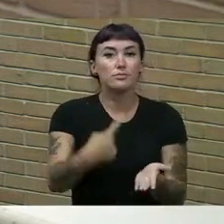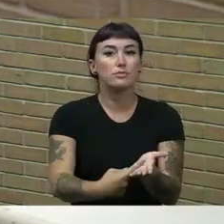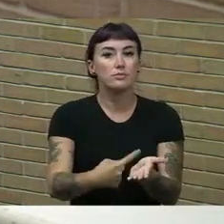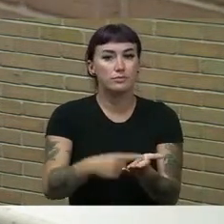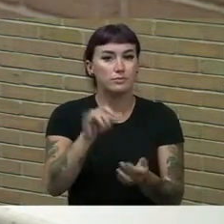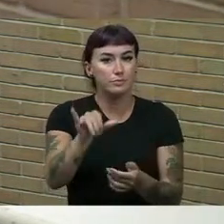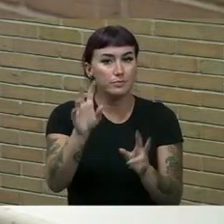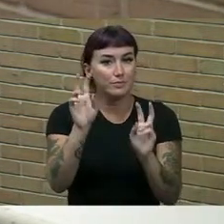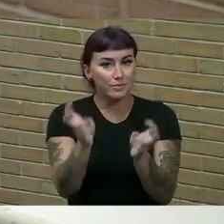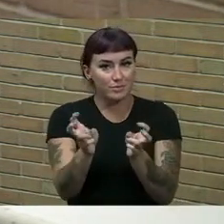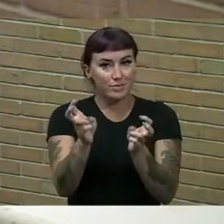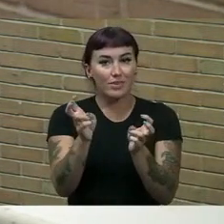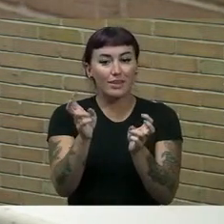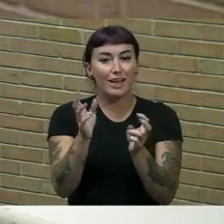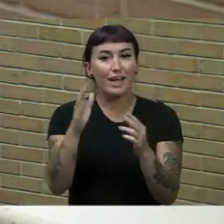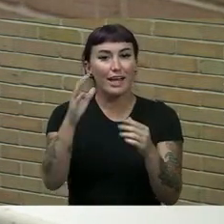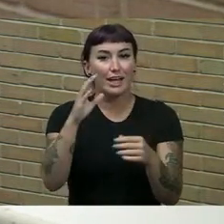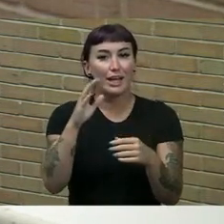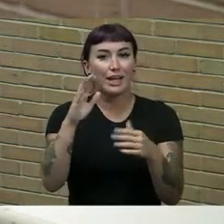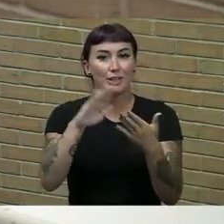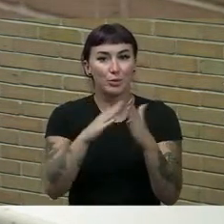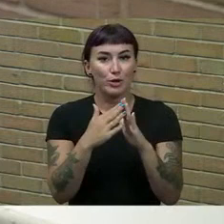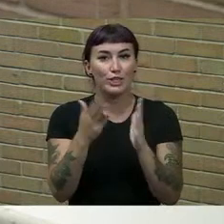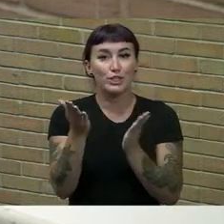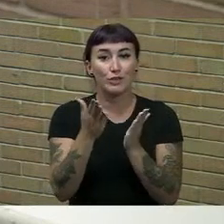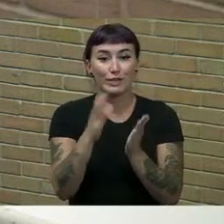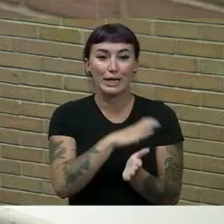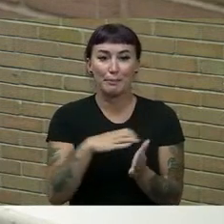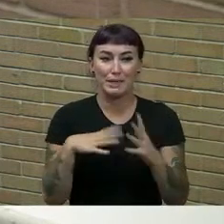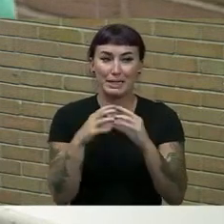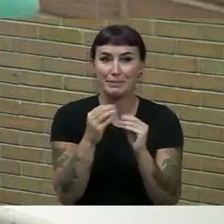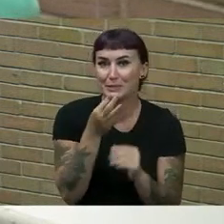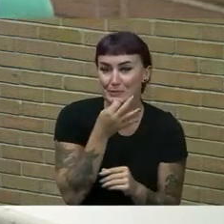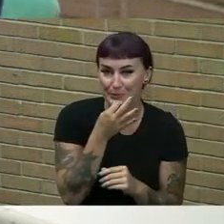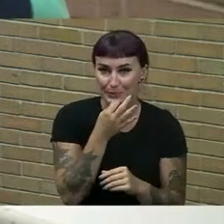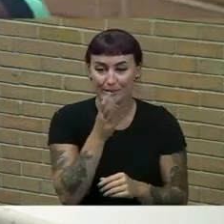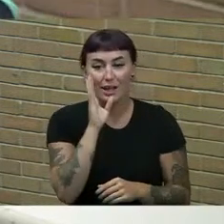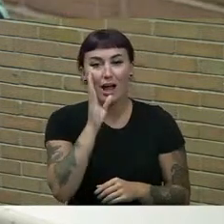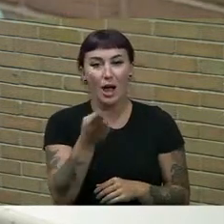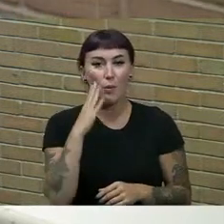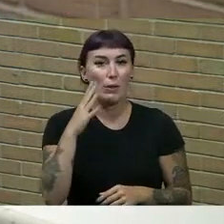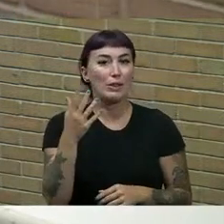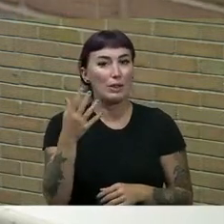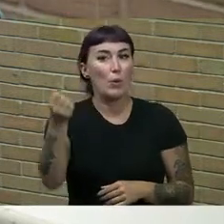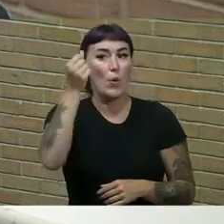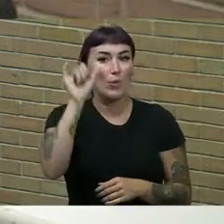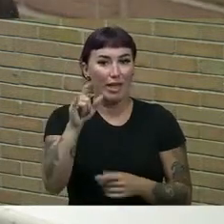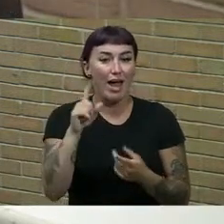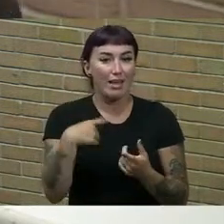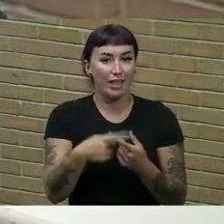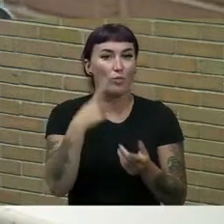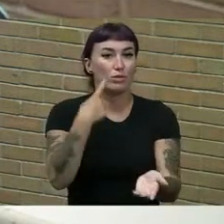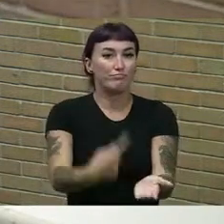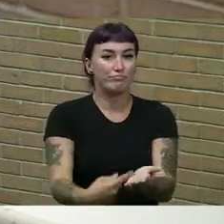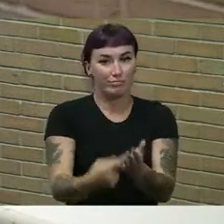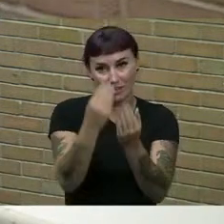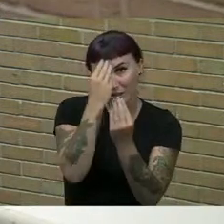that item in the Community Services Committee meeting. Great, So great. I will table that until then, but